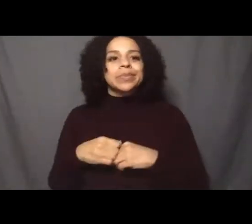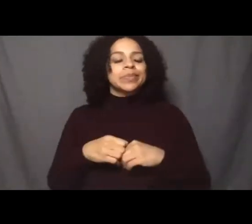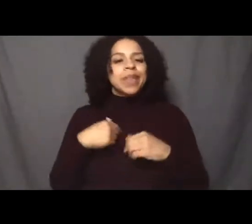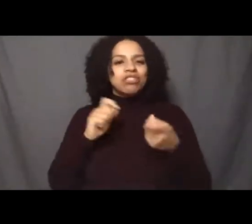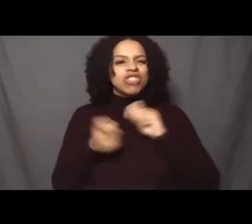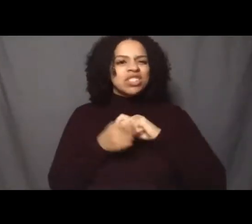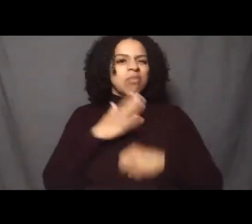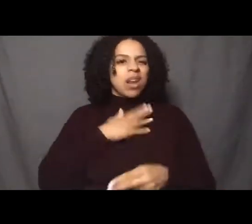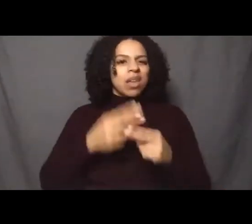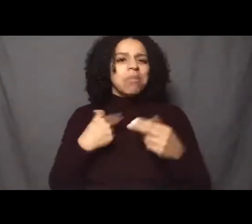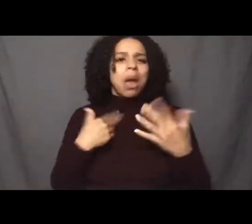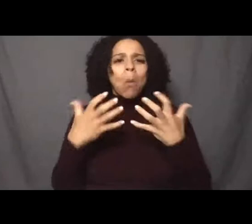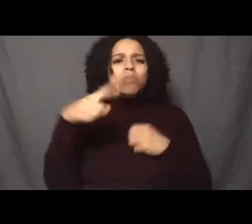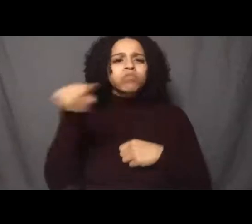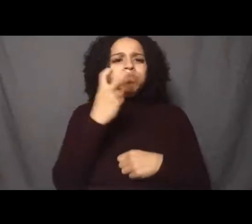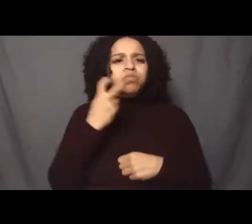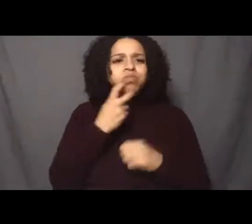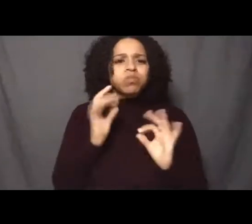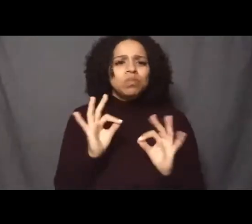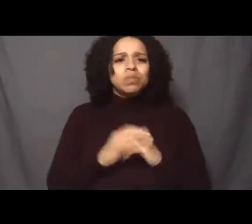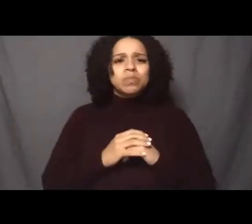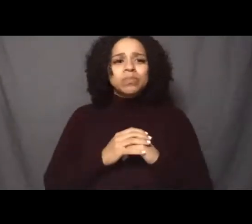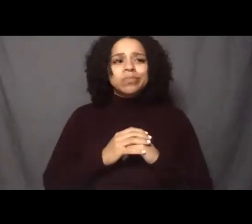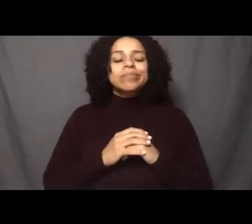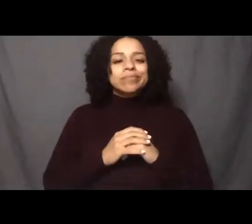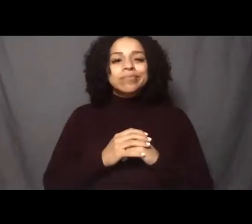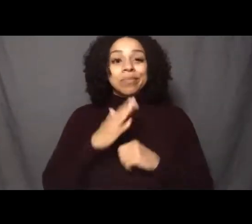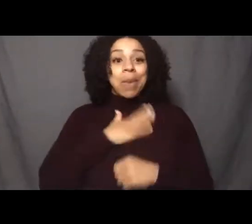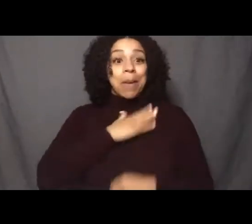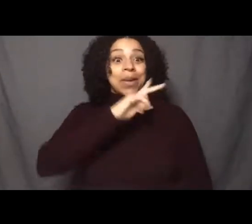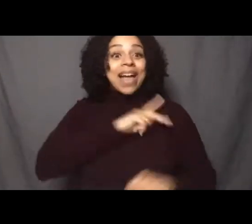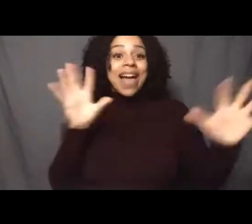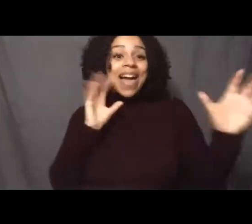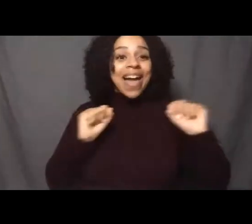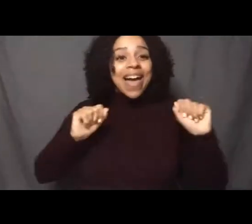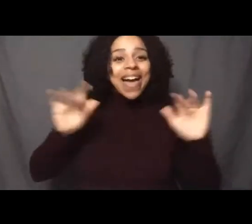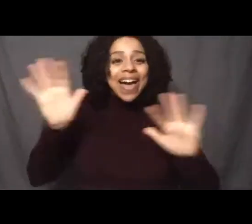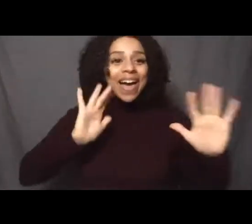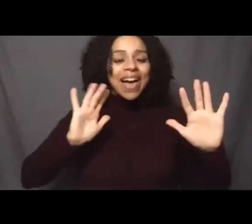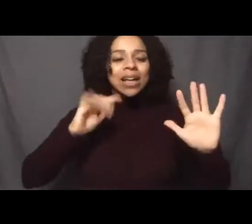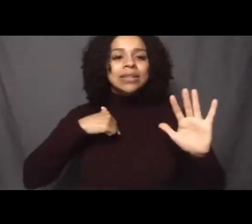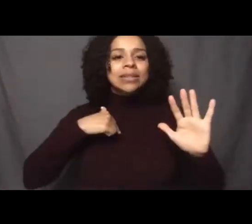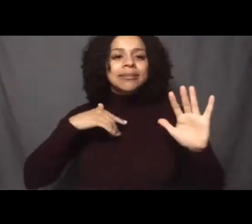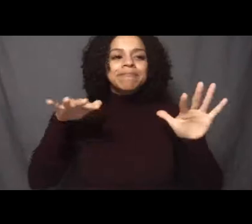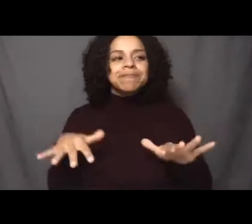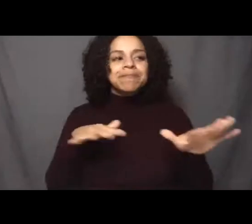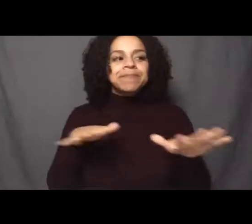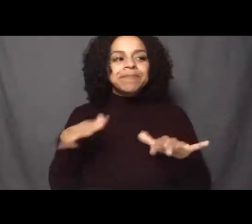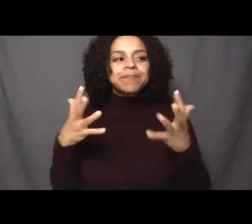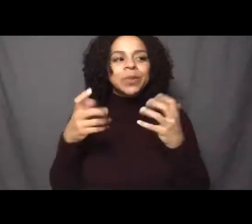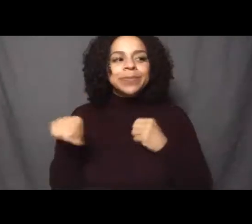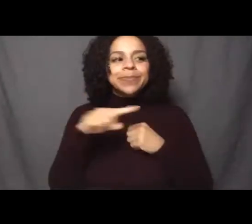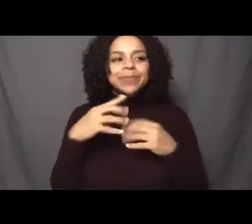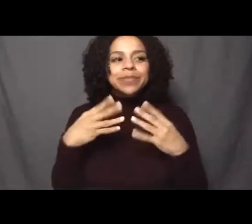could pronounce it. I toned my personality down so it could be more acceptable. But I was still different, still